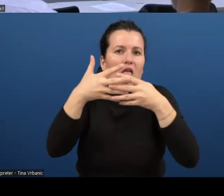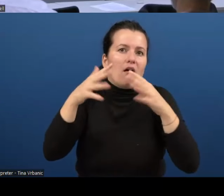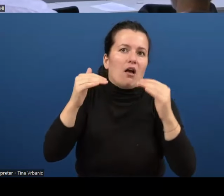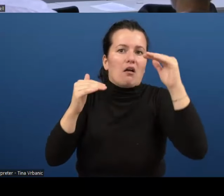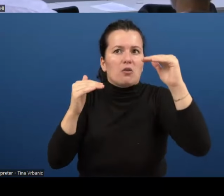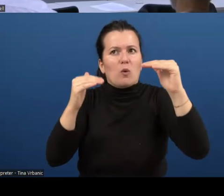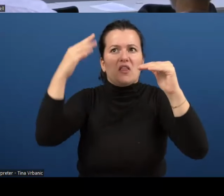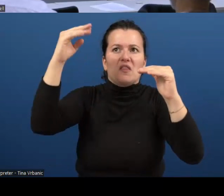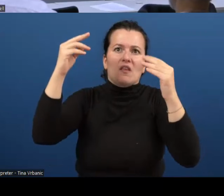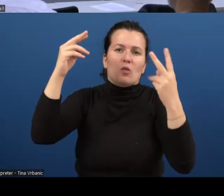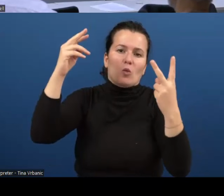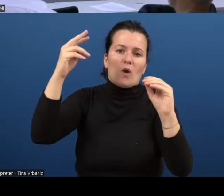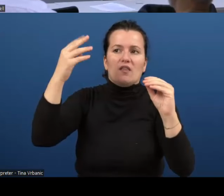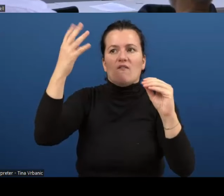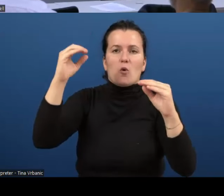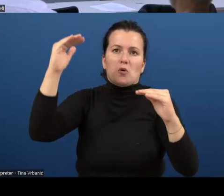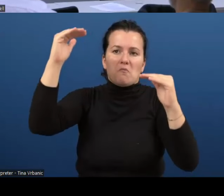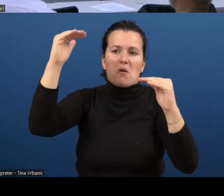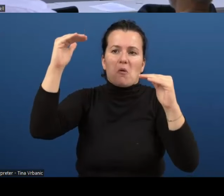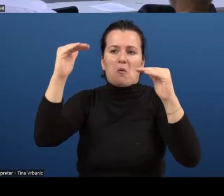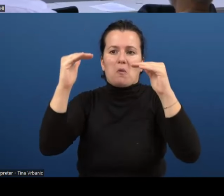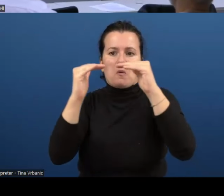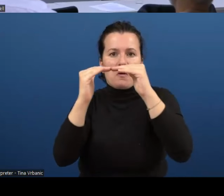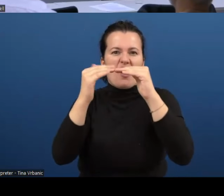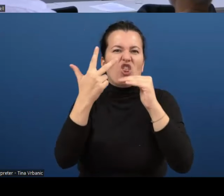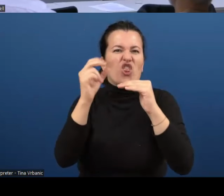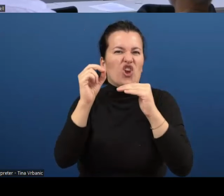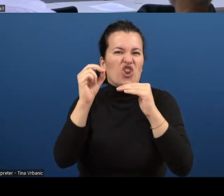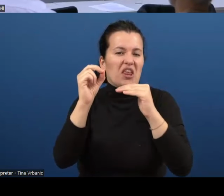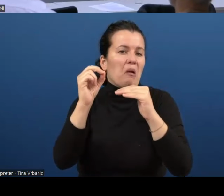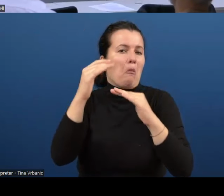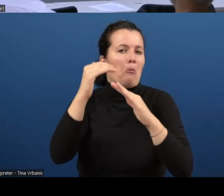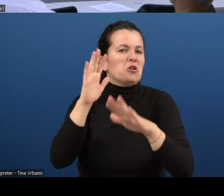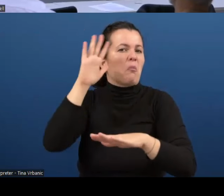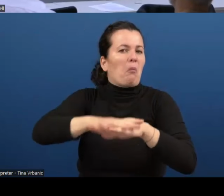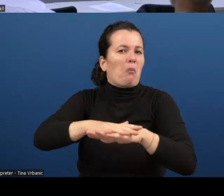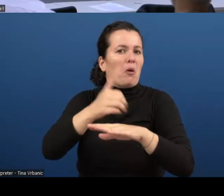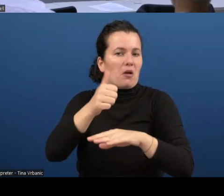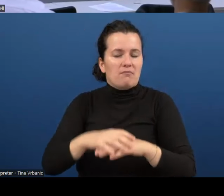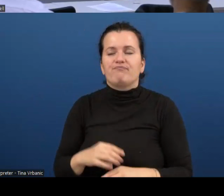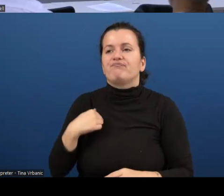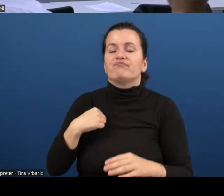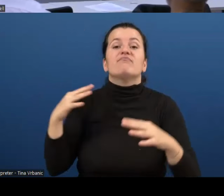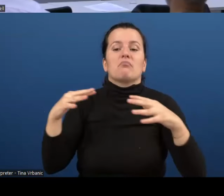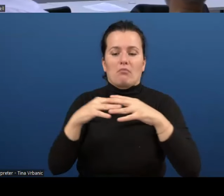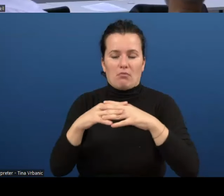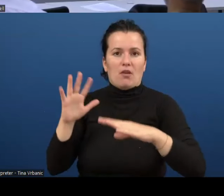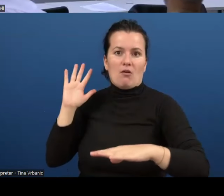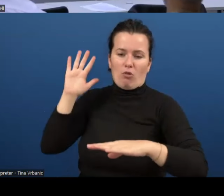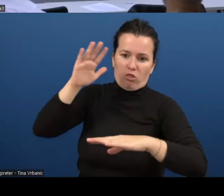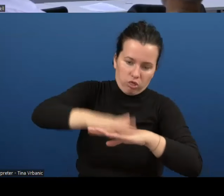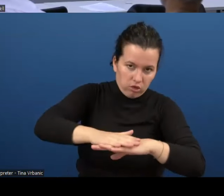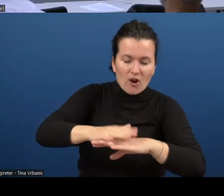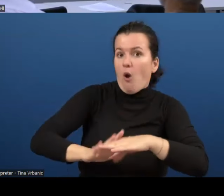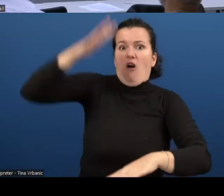almost, yeah, hand temperature. However, if you put your hand on it, it feels like as if you're touching a grill.